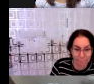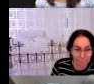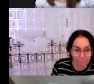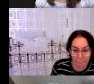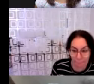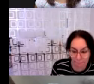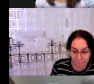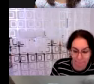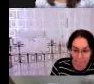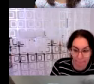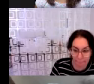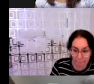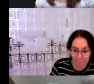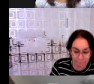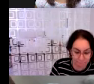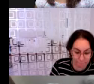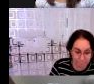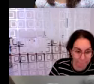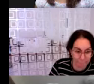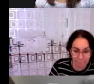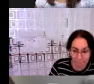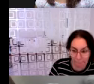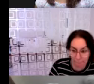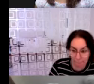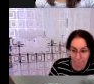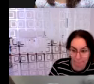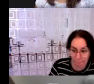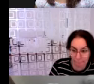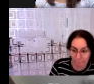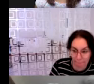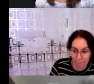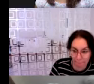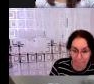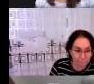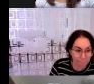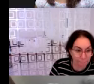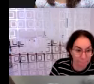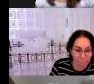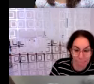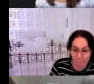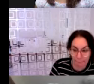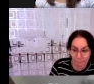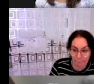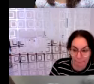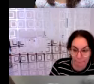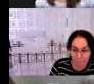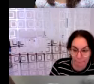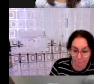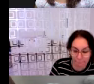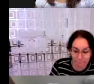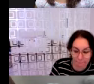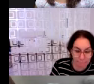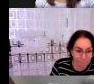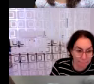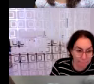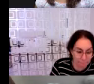the intervention, these diffusion measures are stable. So we see a highly significant decrease in diffusivity in our intervention